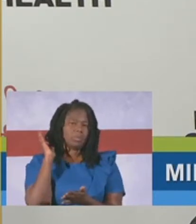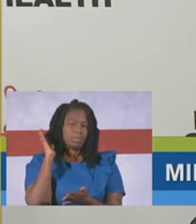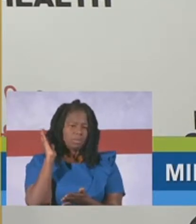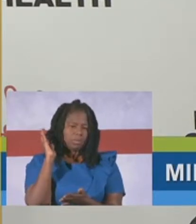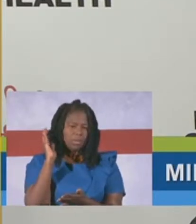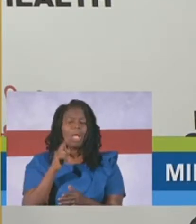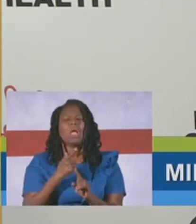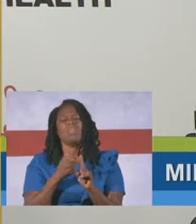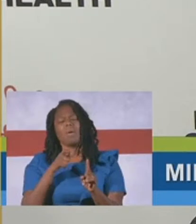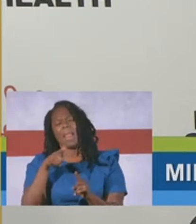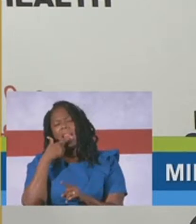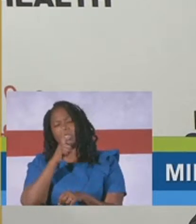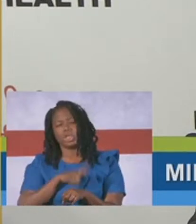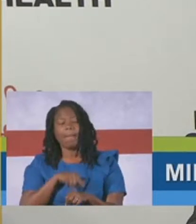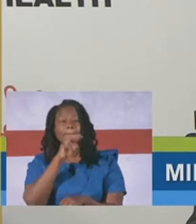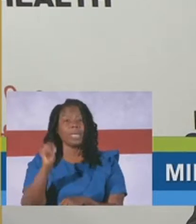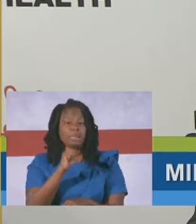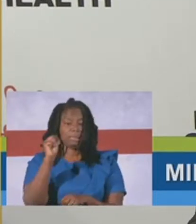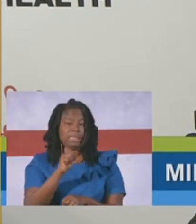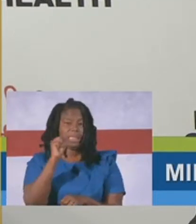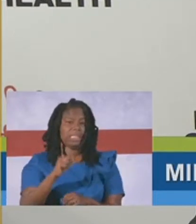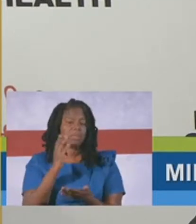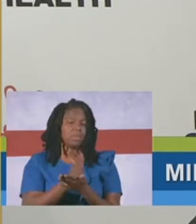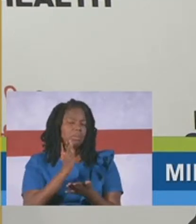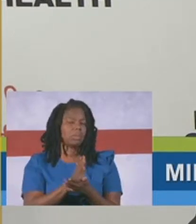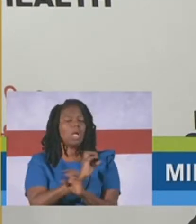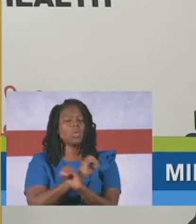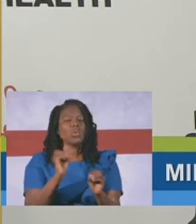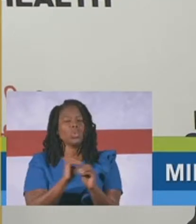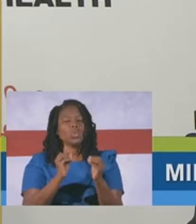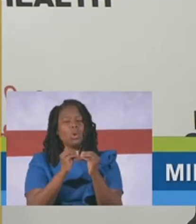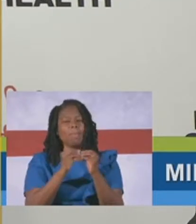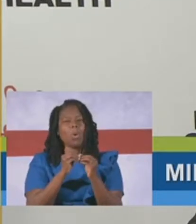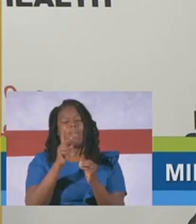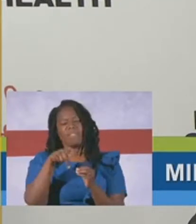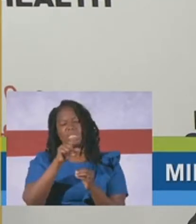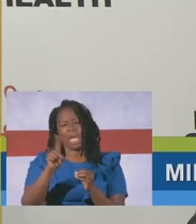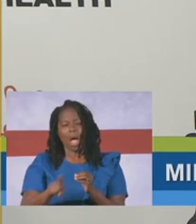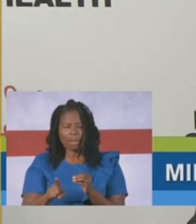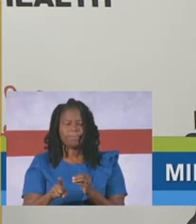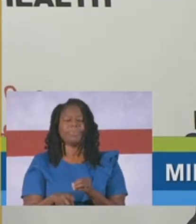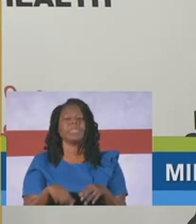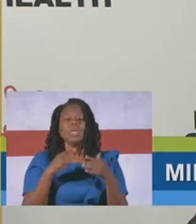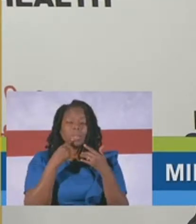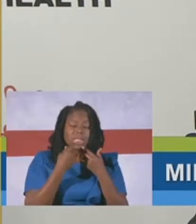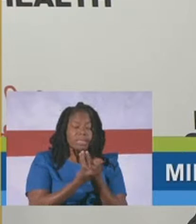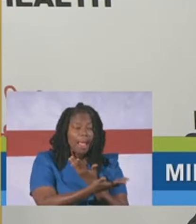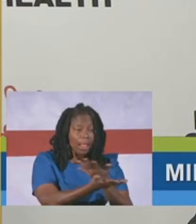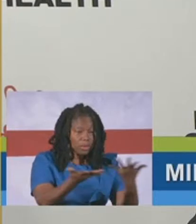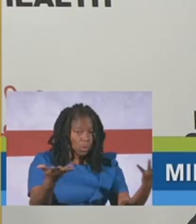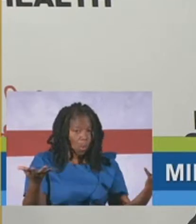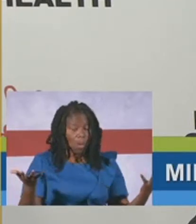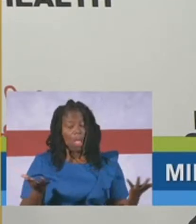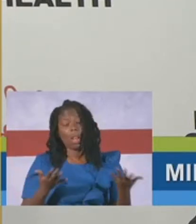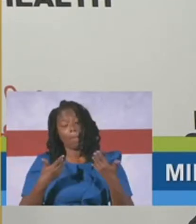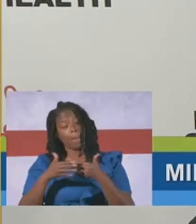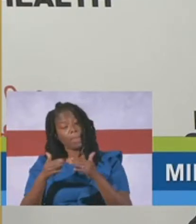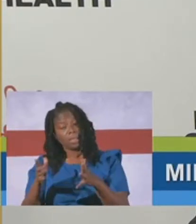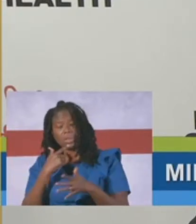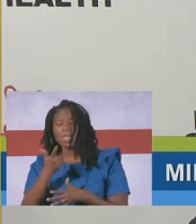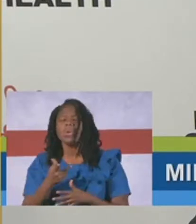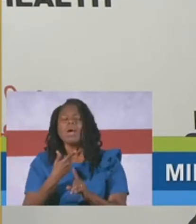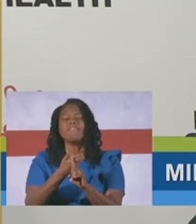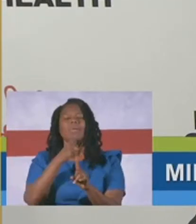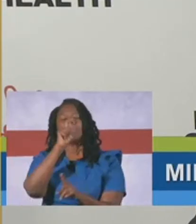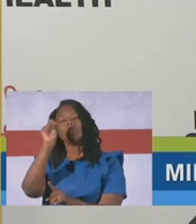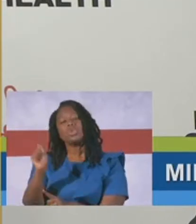around lunchtime on Monday. So we are just alerting the public that from